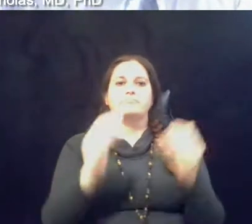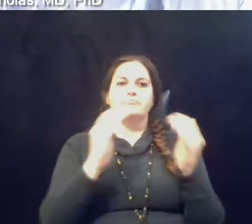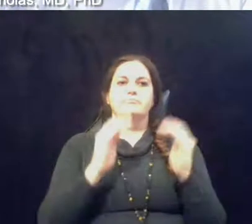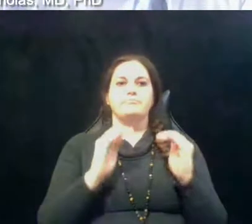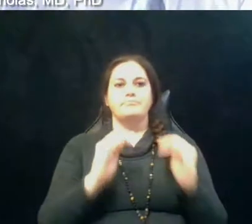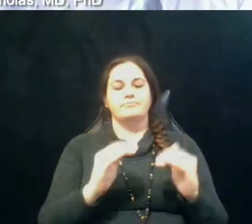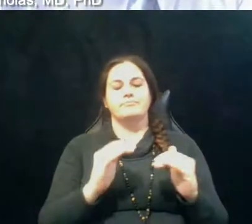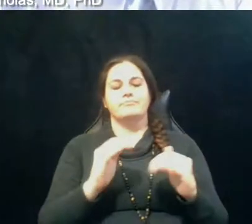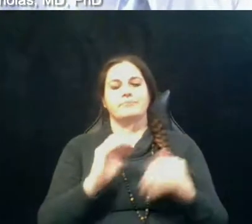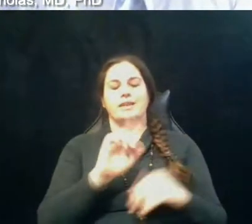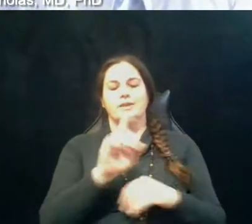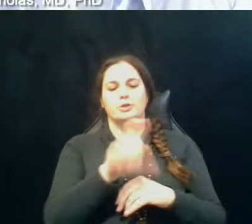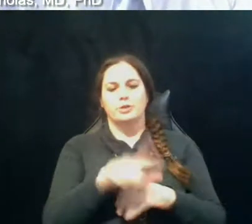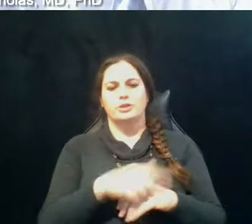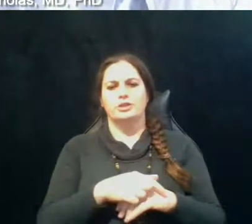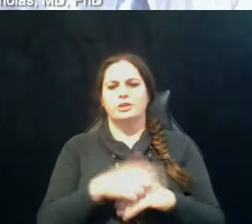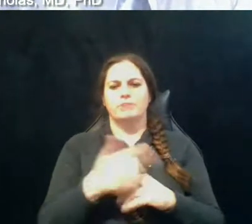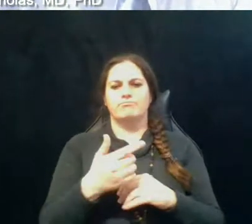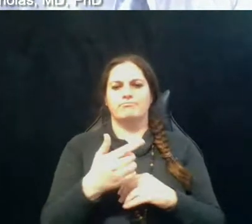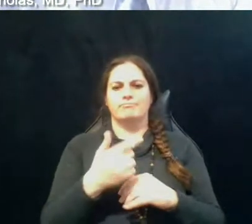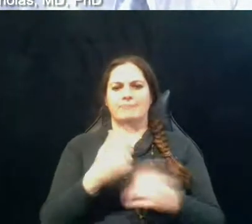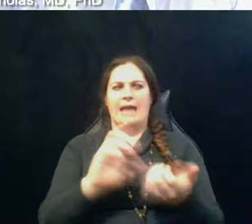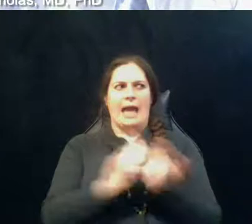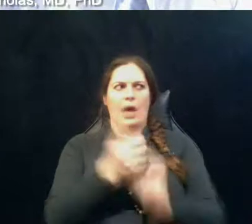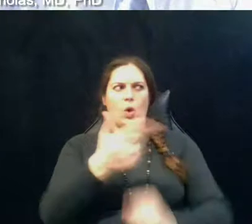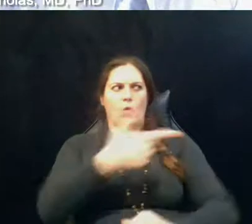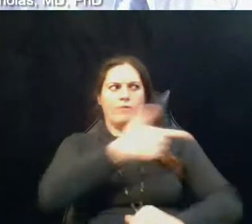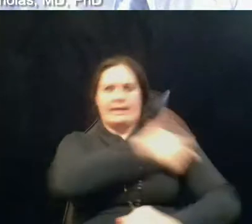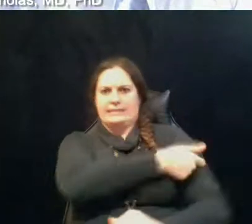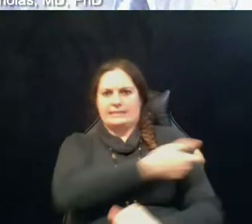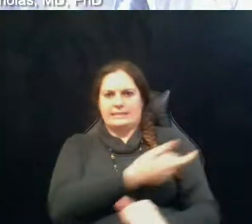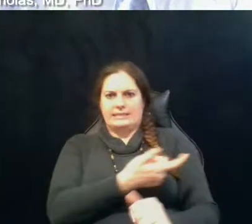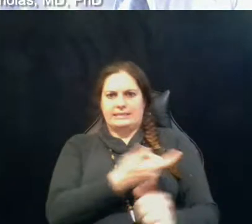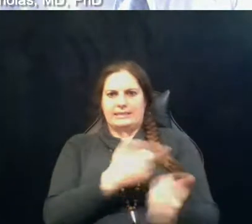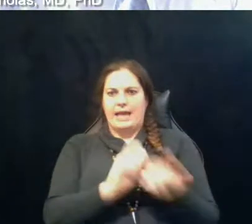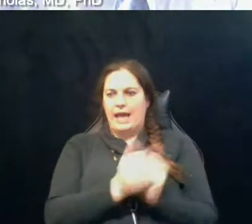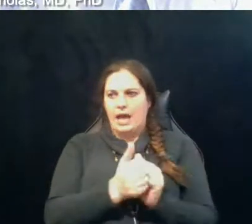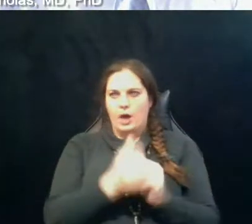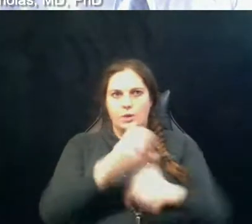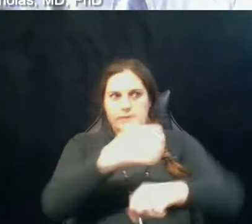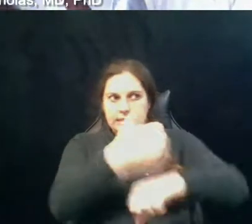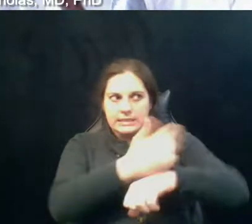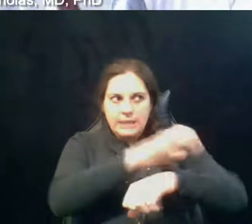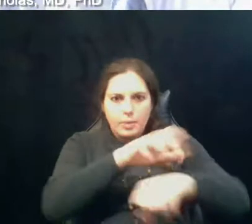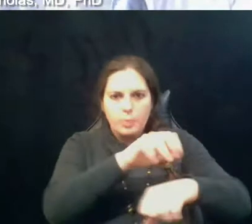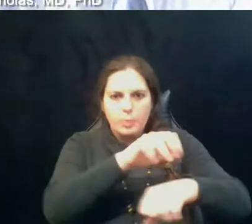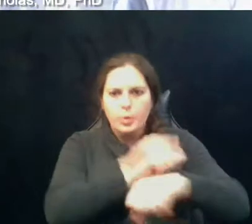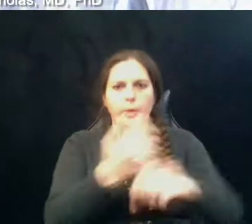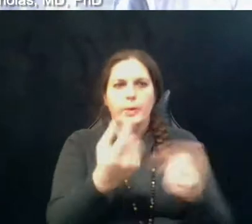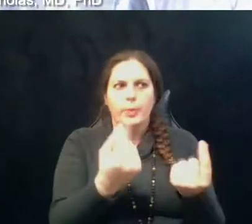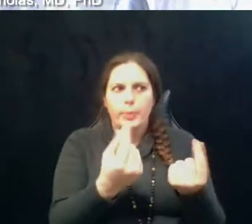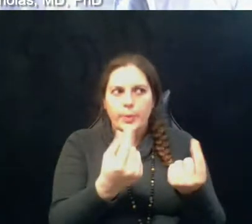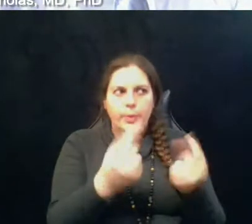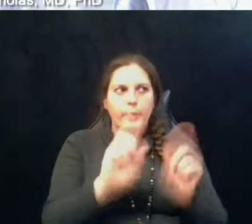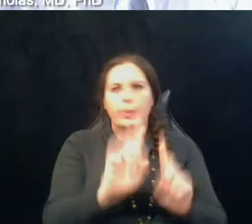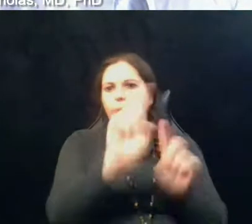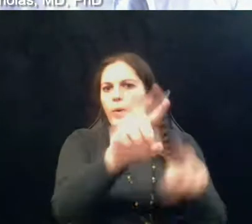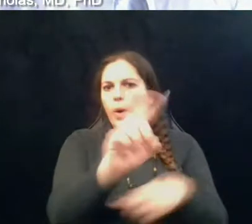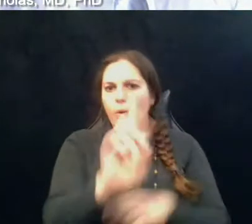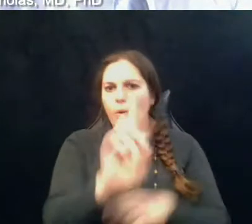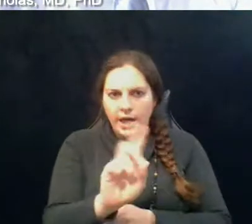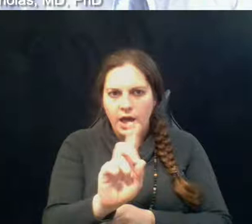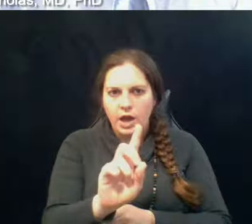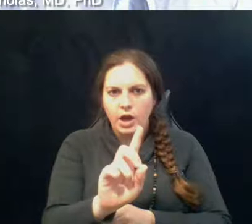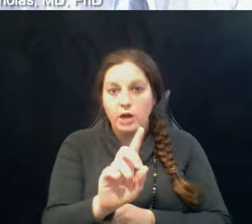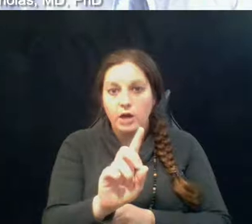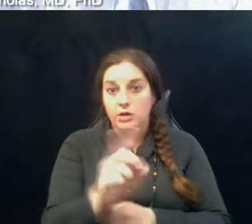Where does one go to find out availability and to set up an appointment? Dr. Sholas, do you want to take this one or you want